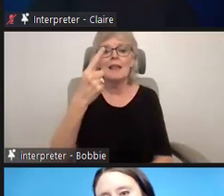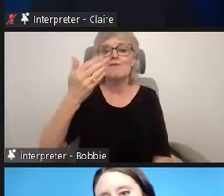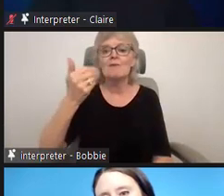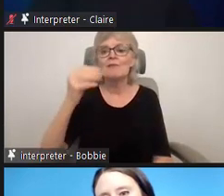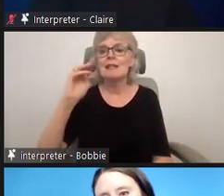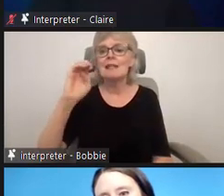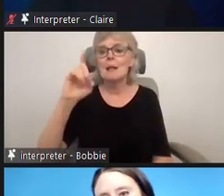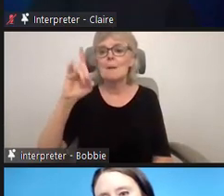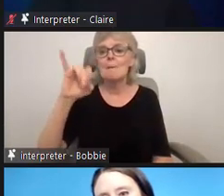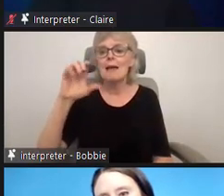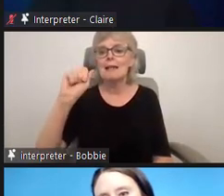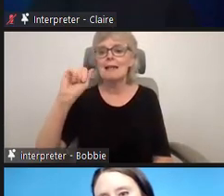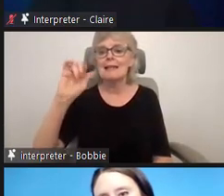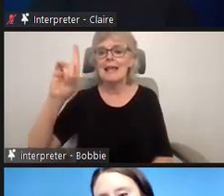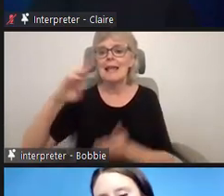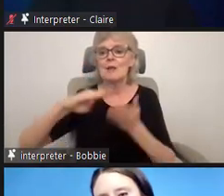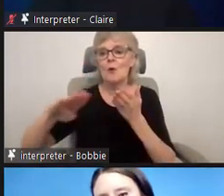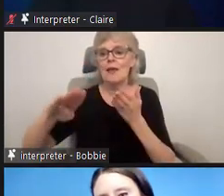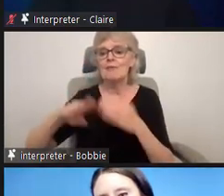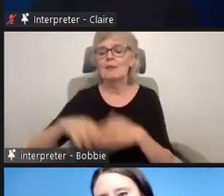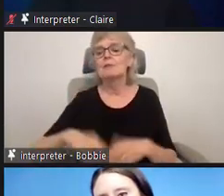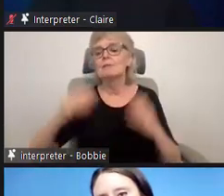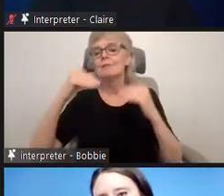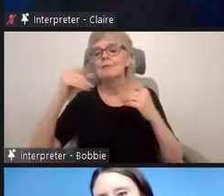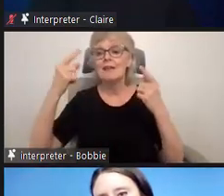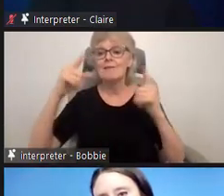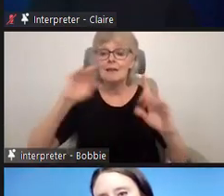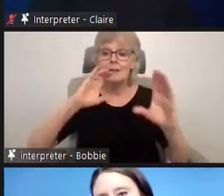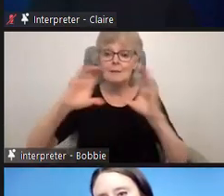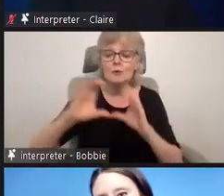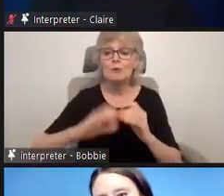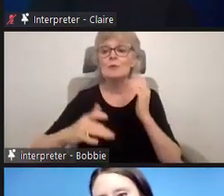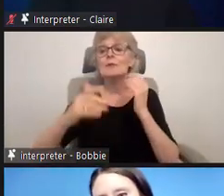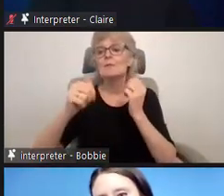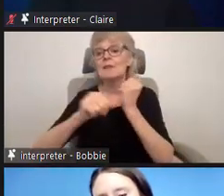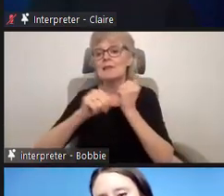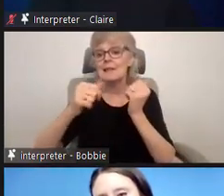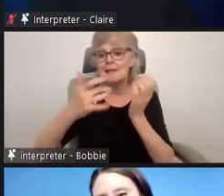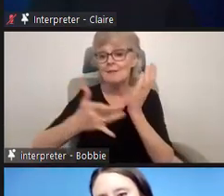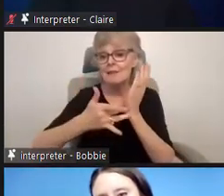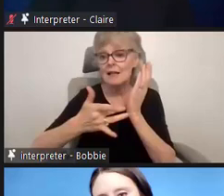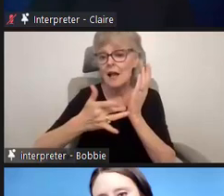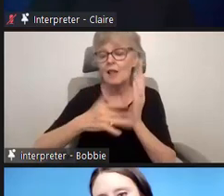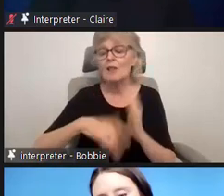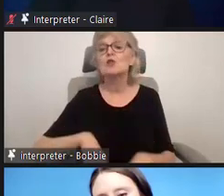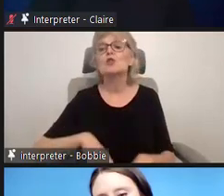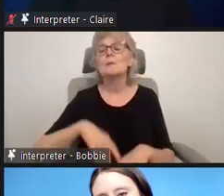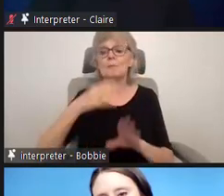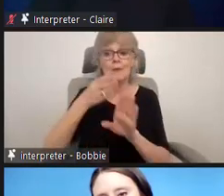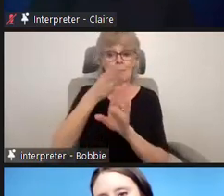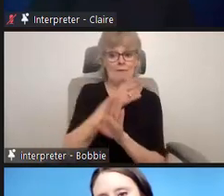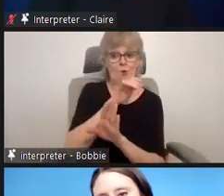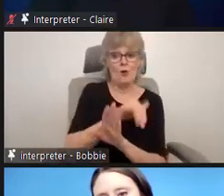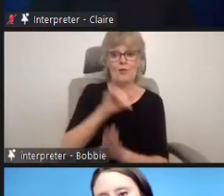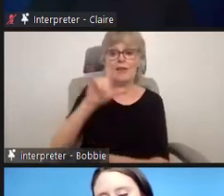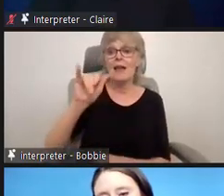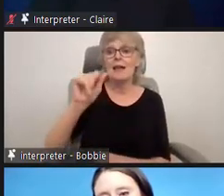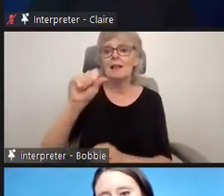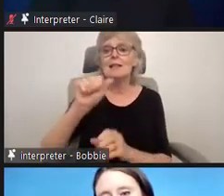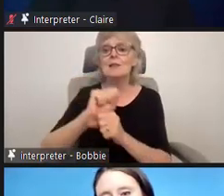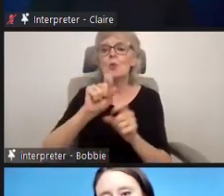Medicaid waivers, effective communication and assistive technology. Prior to this, Elisa worked as